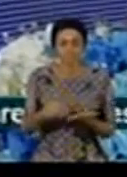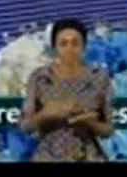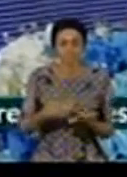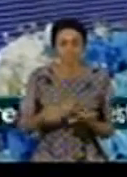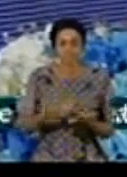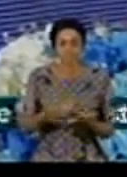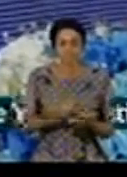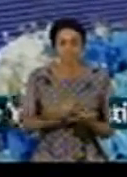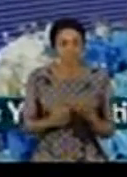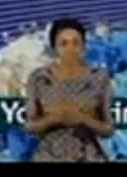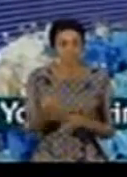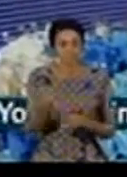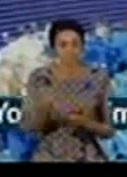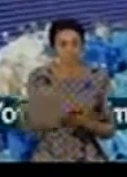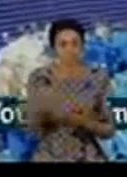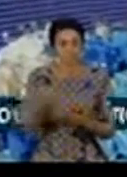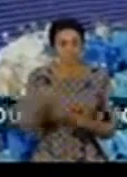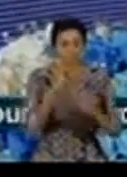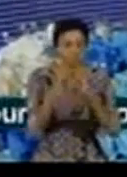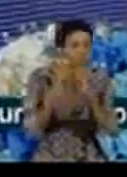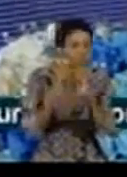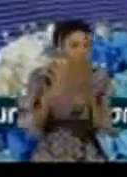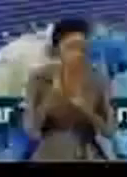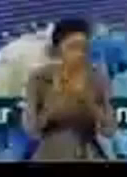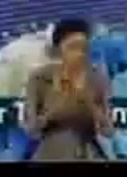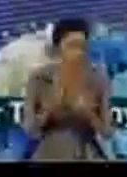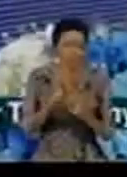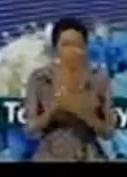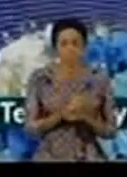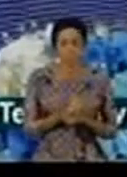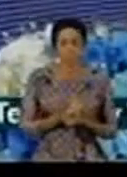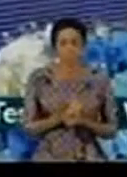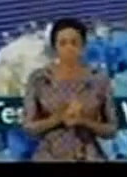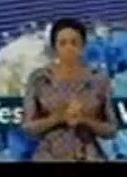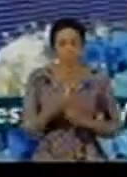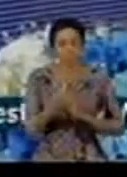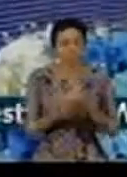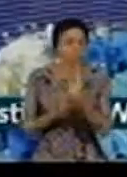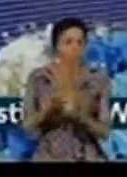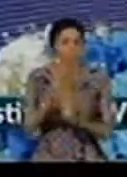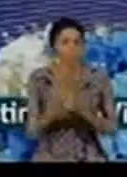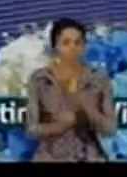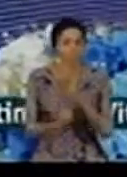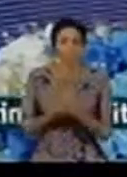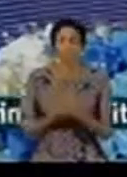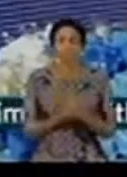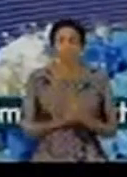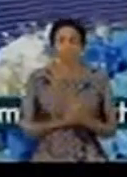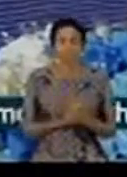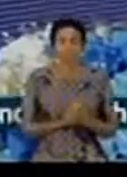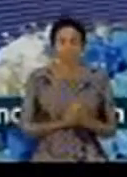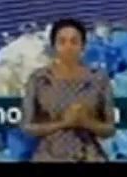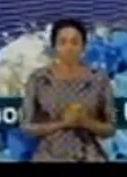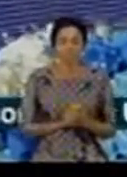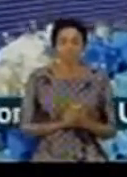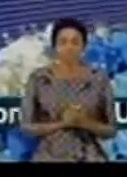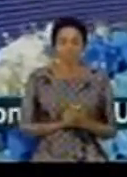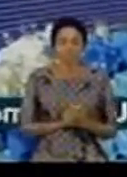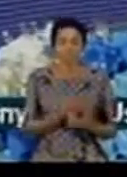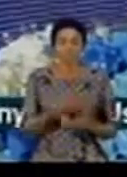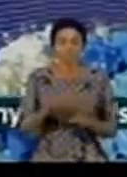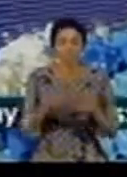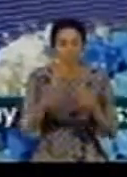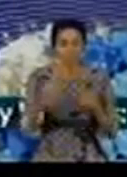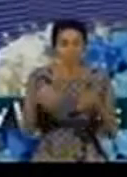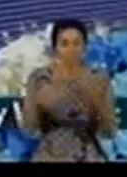interviewing them right now so that we get them ready for the testimony. God bless you. Come out quickly. Come out quickly. From the